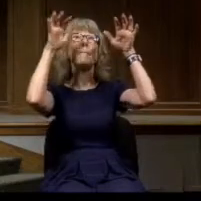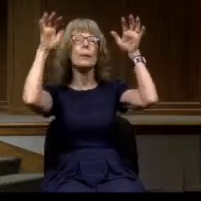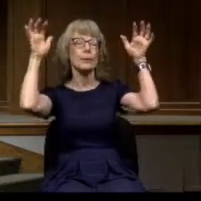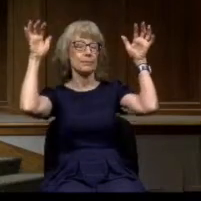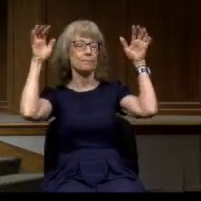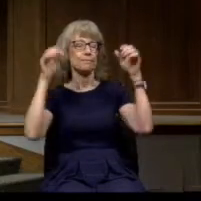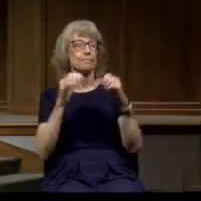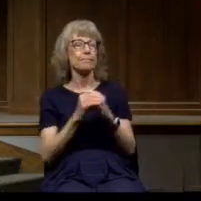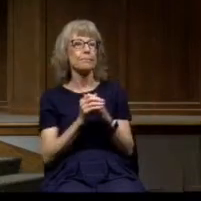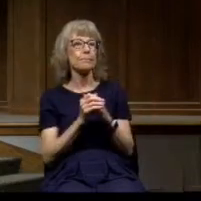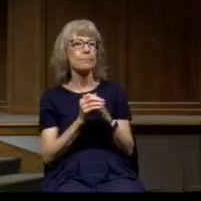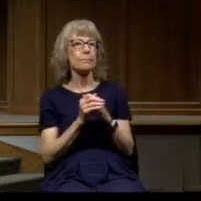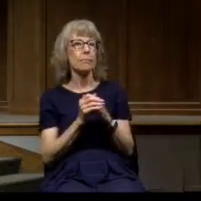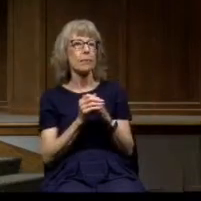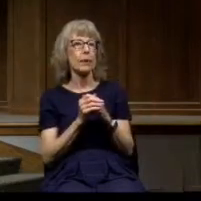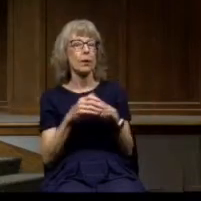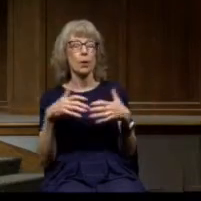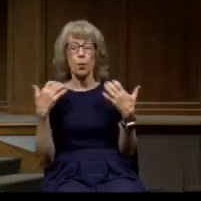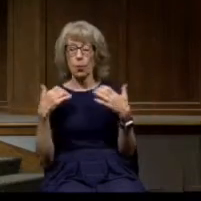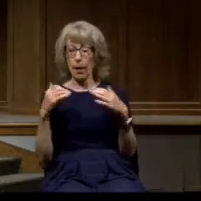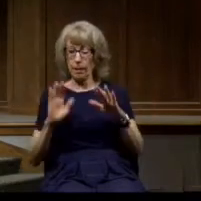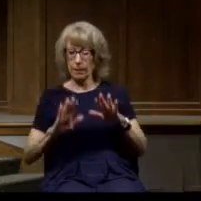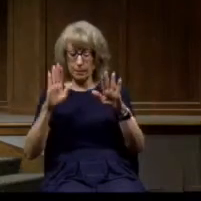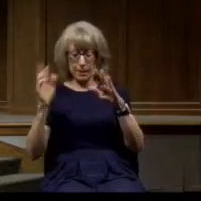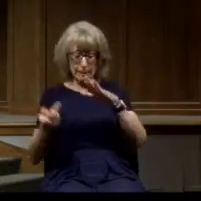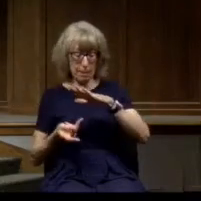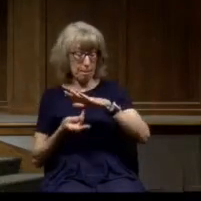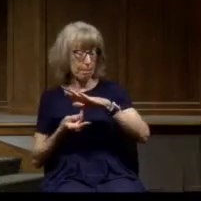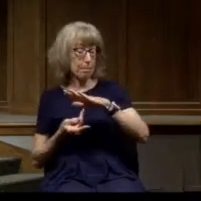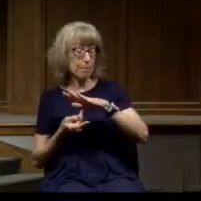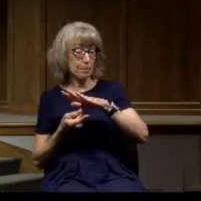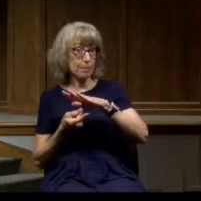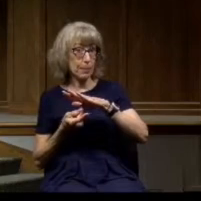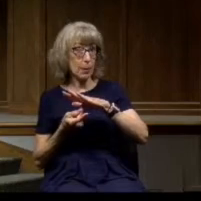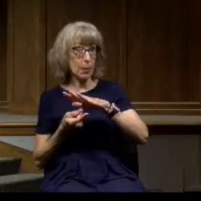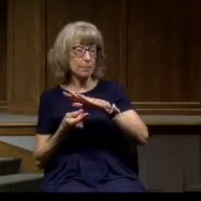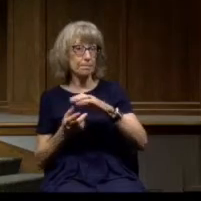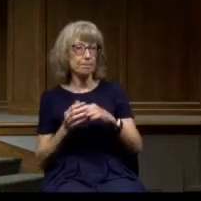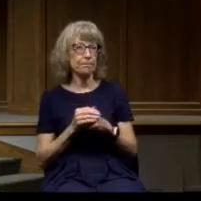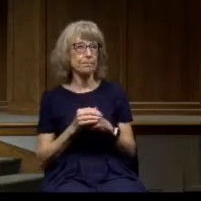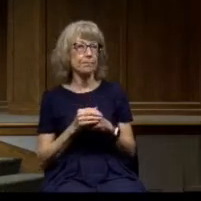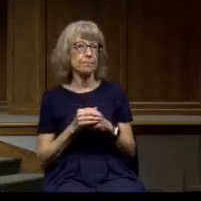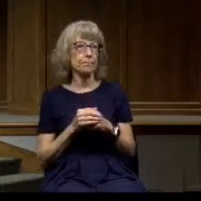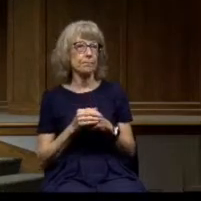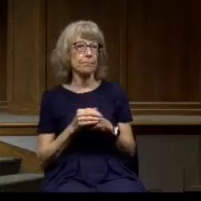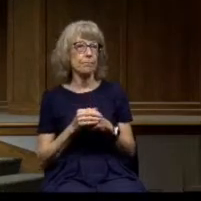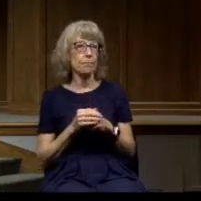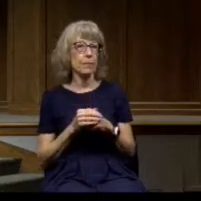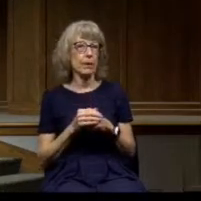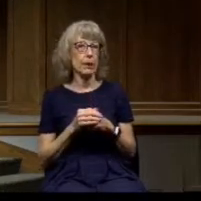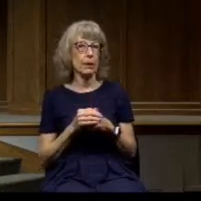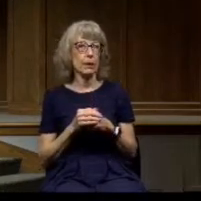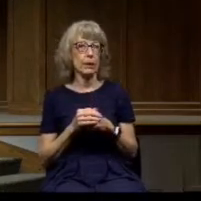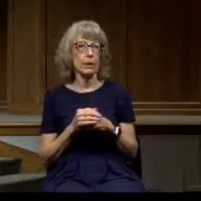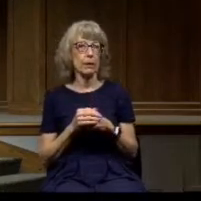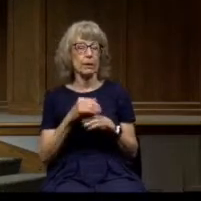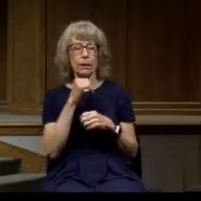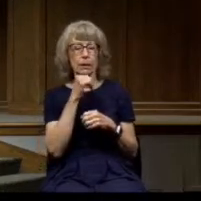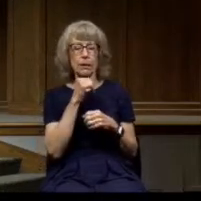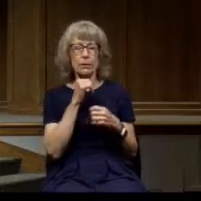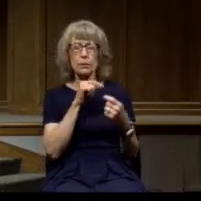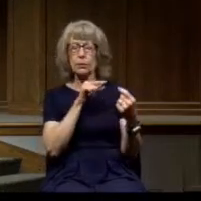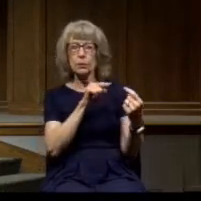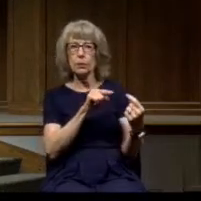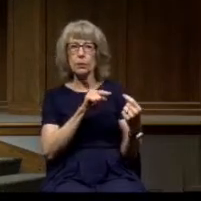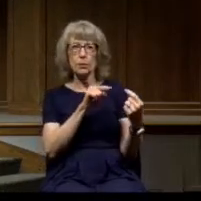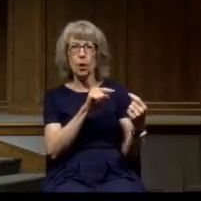It is amazing that Paul says it's this little point about not arguing